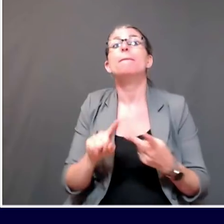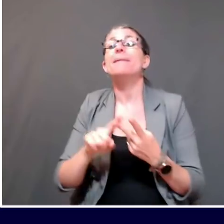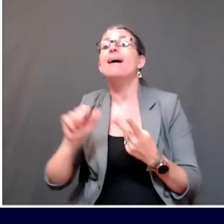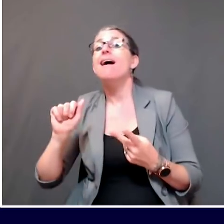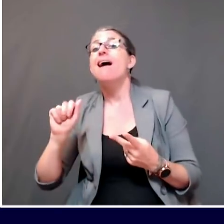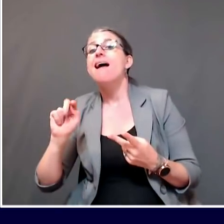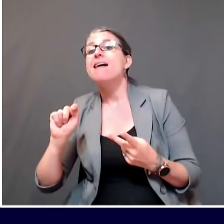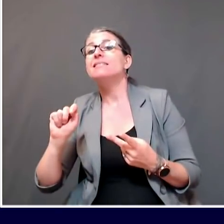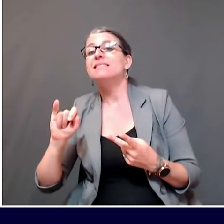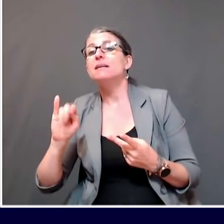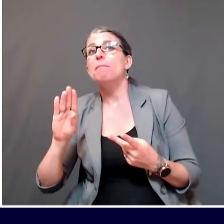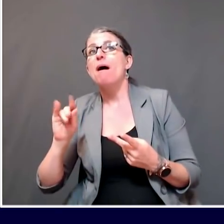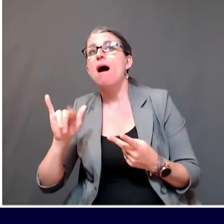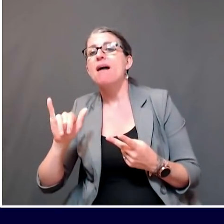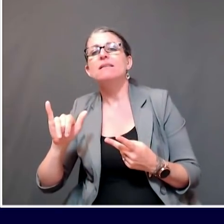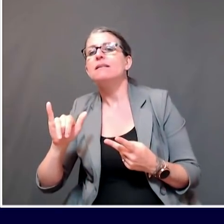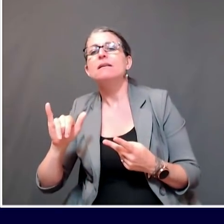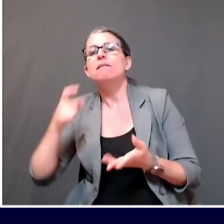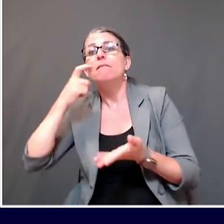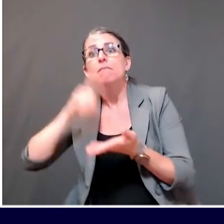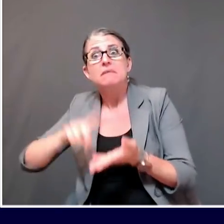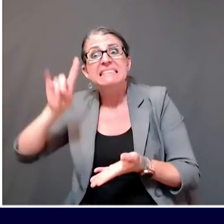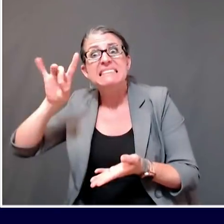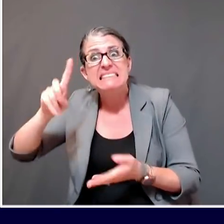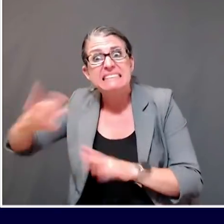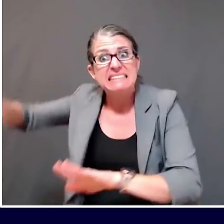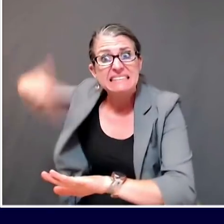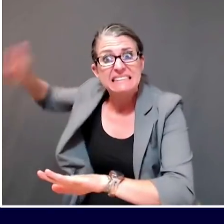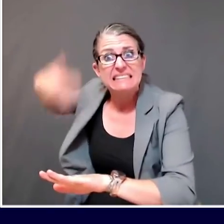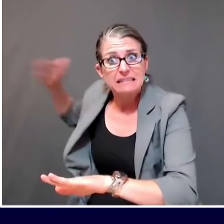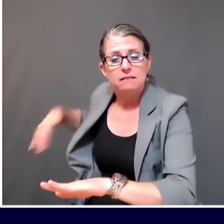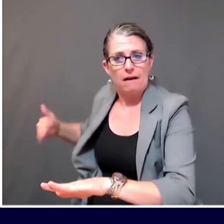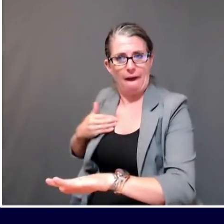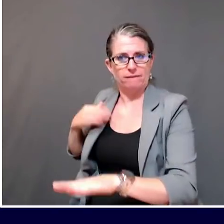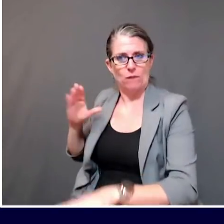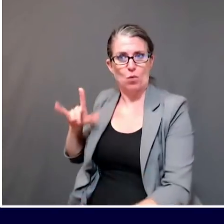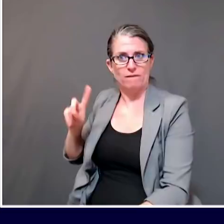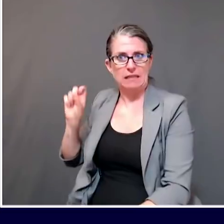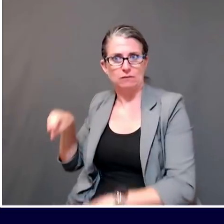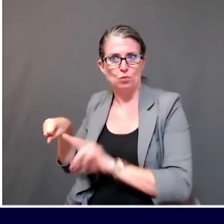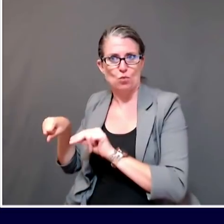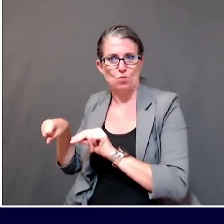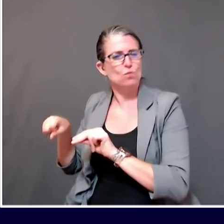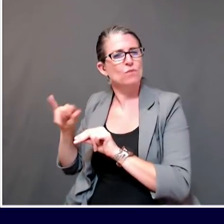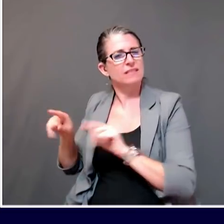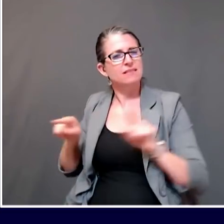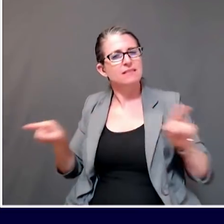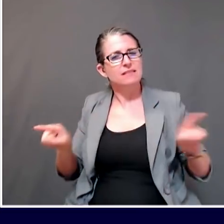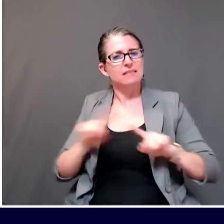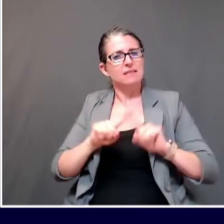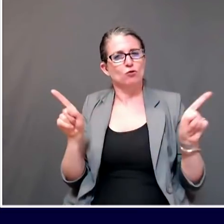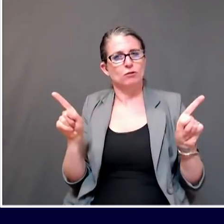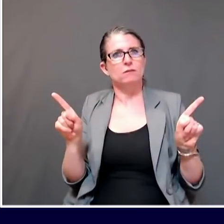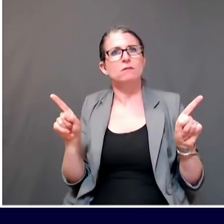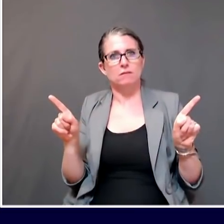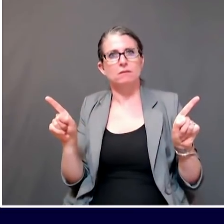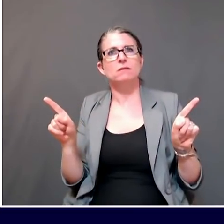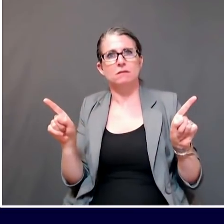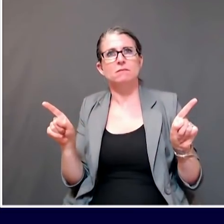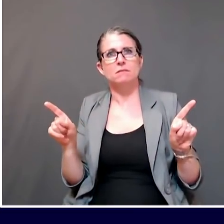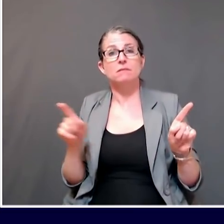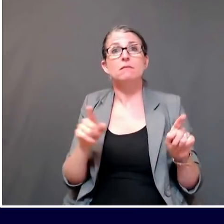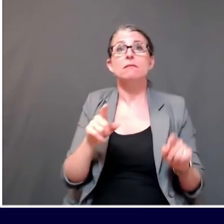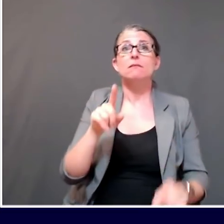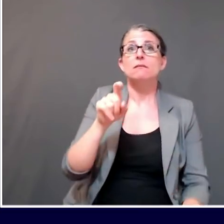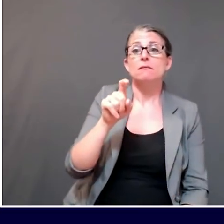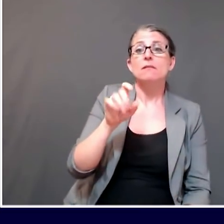in different ways, but antigen testing, which many of you have probably had, if you've ever gotten, say, a rapid flu